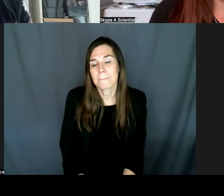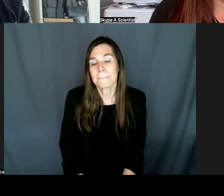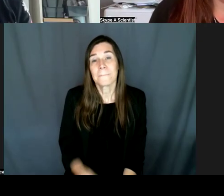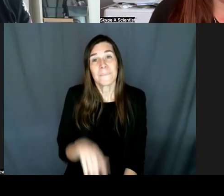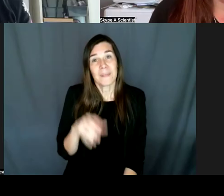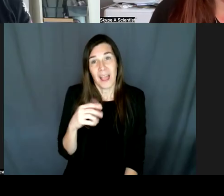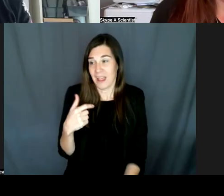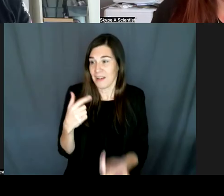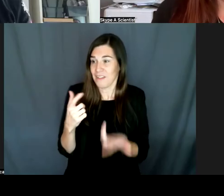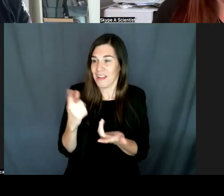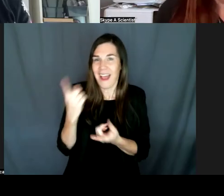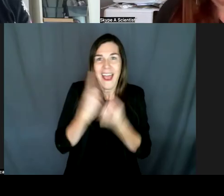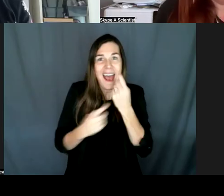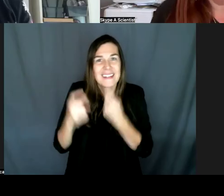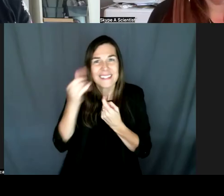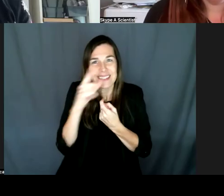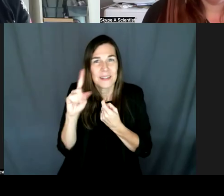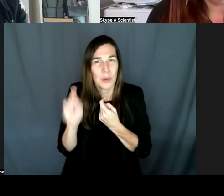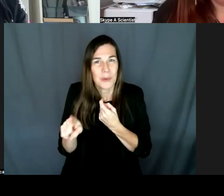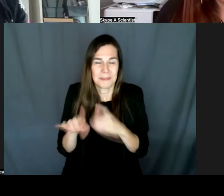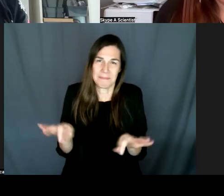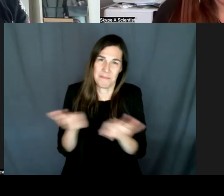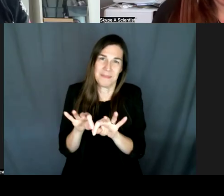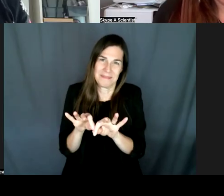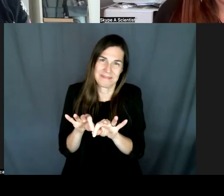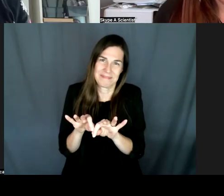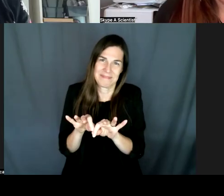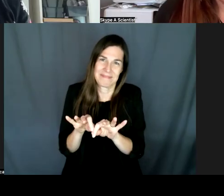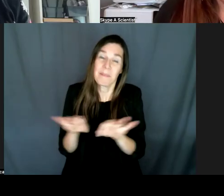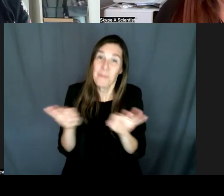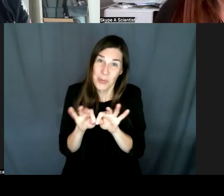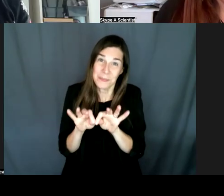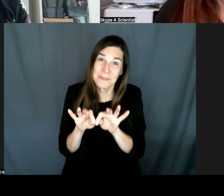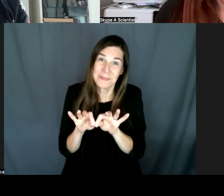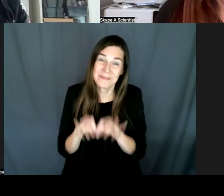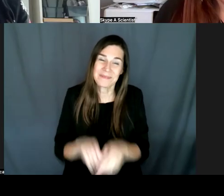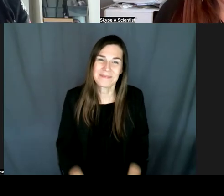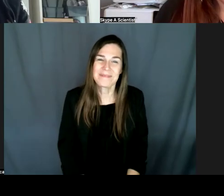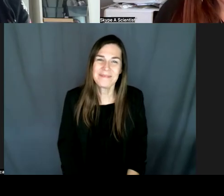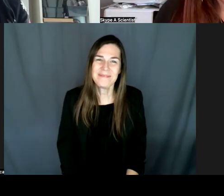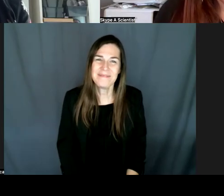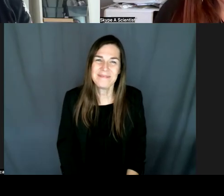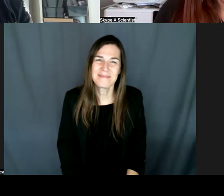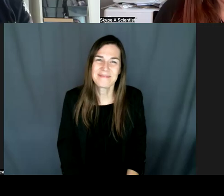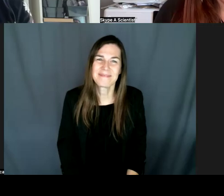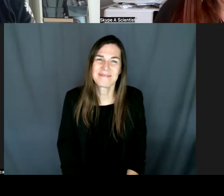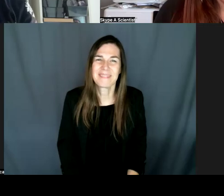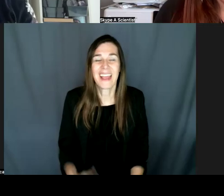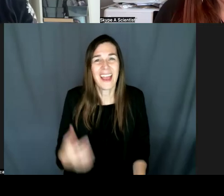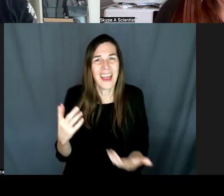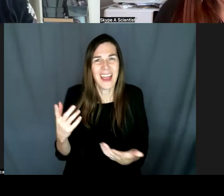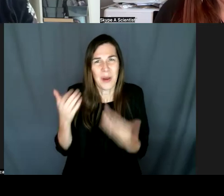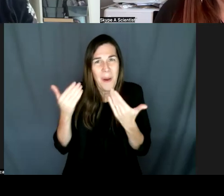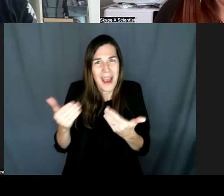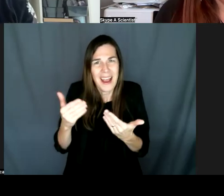asking silly questions is important. I think it's really important to to ask questions that just seem